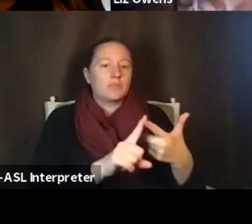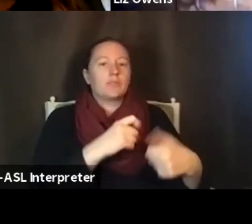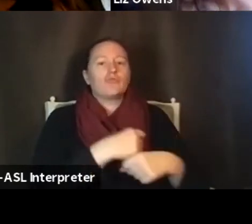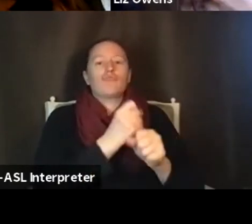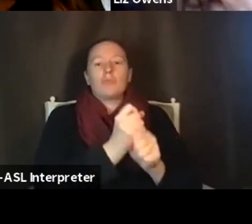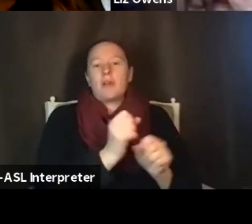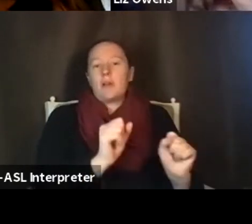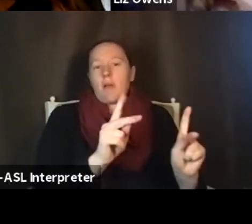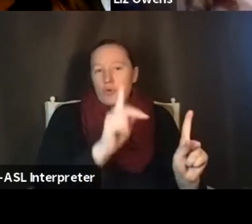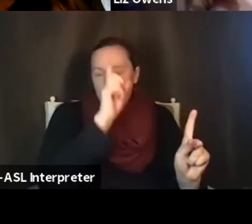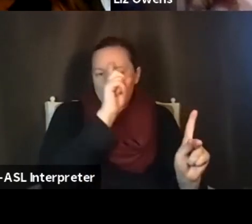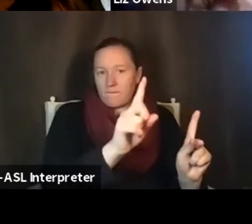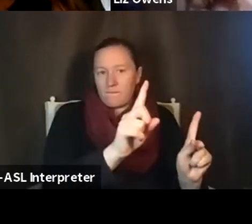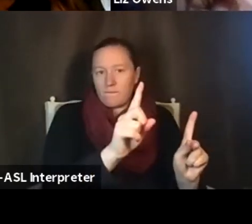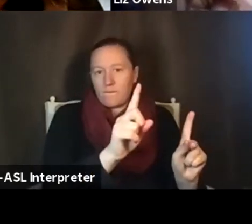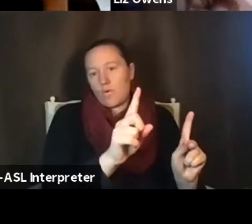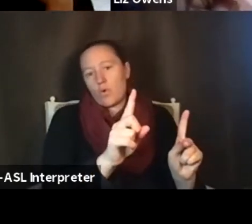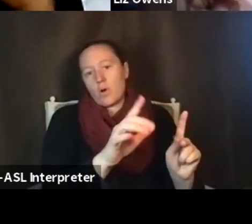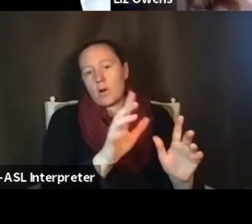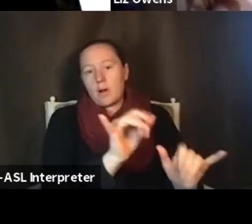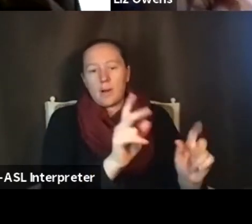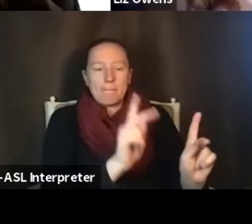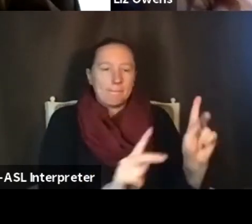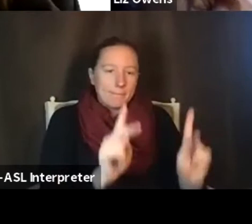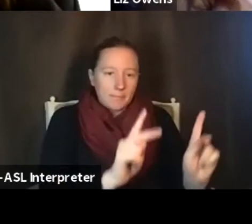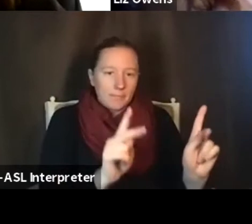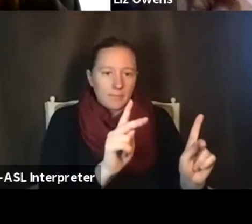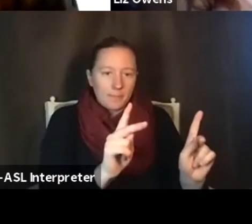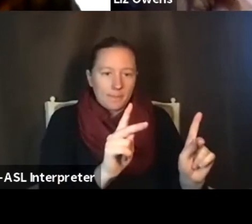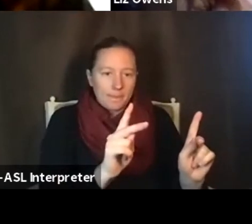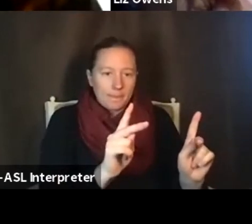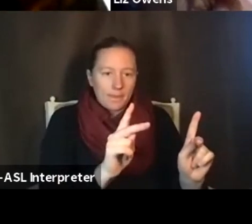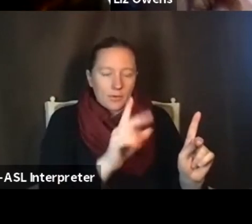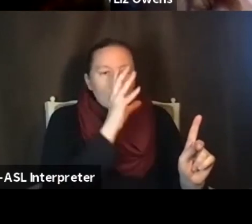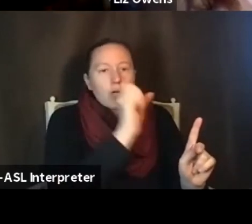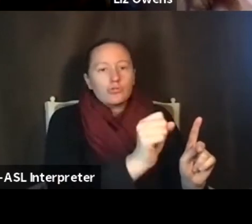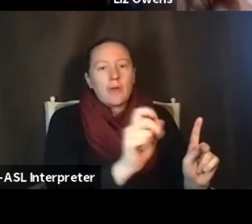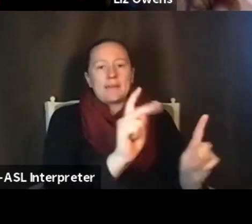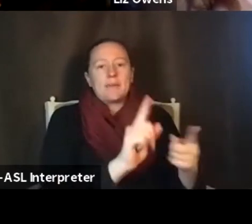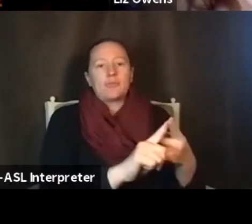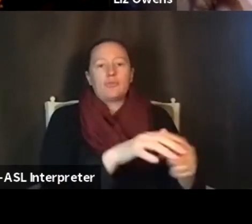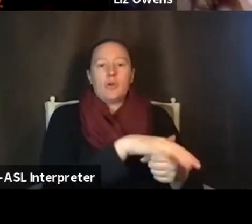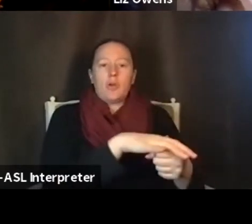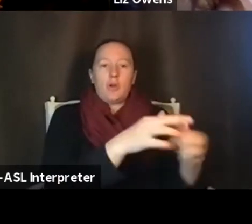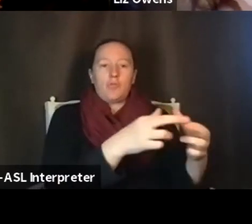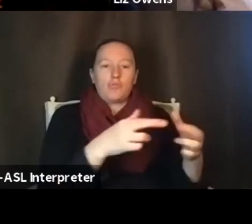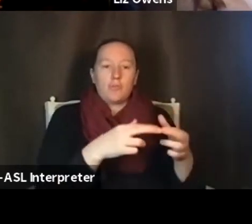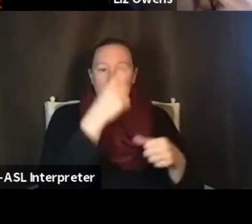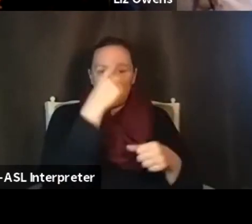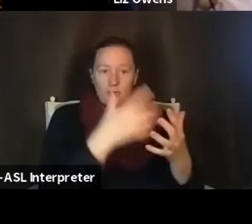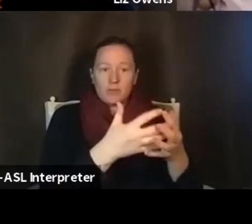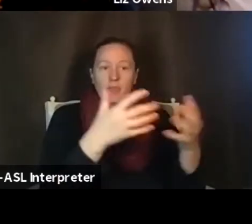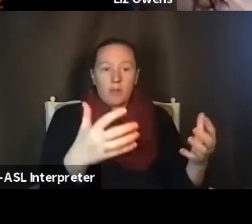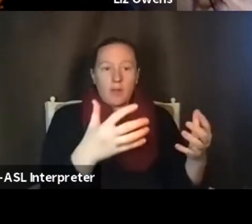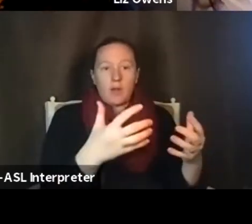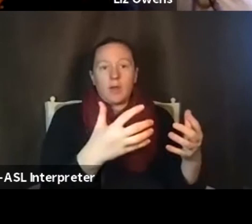opportunities for retain people or attract people to a region. I think that there's a lot that's out there, and I think